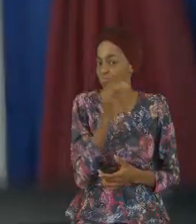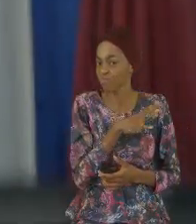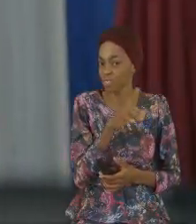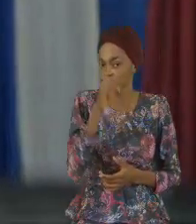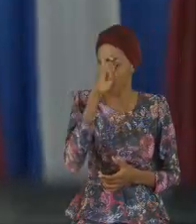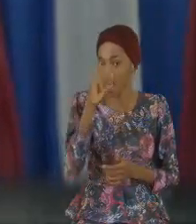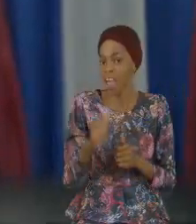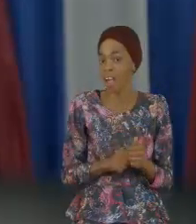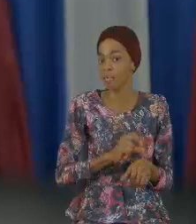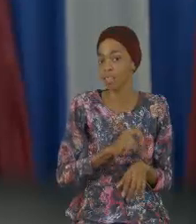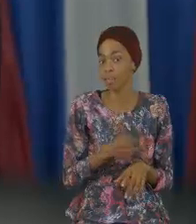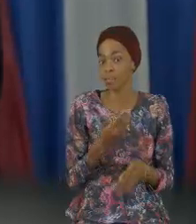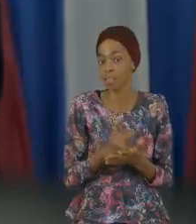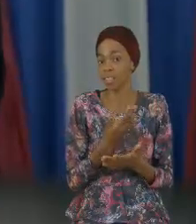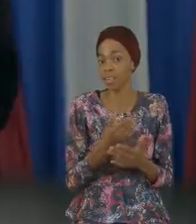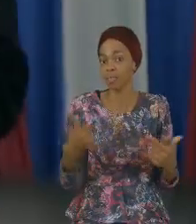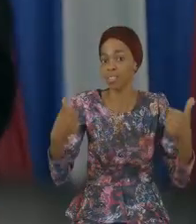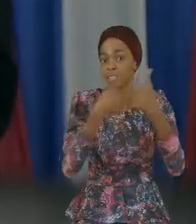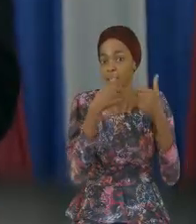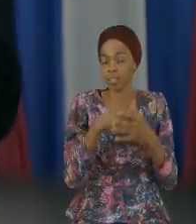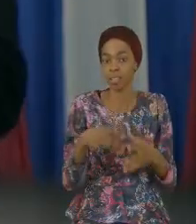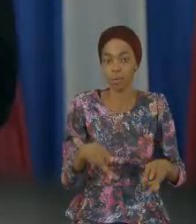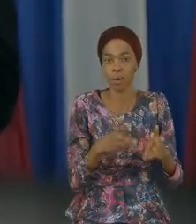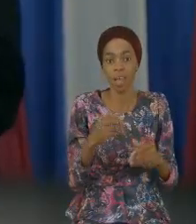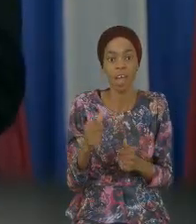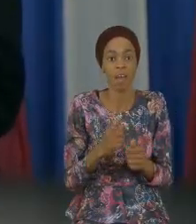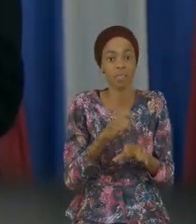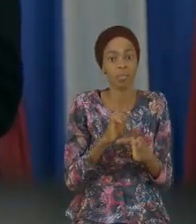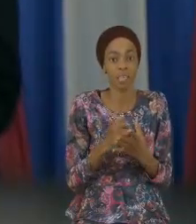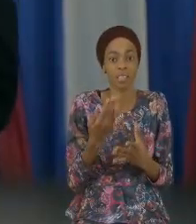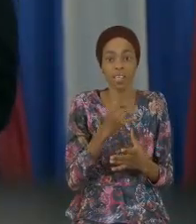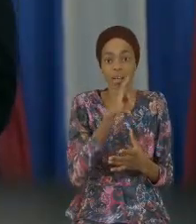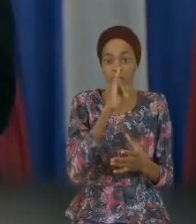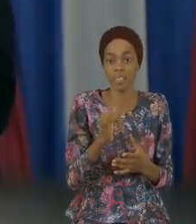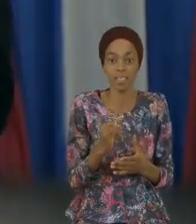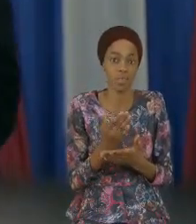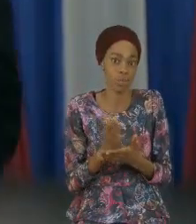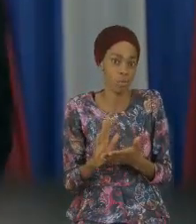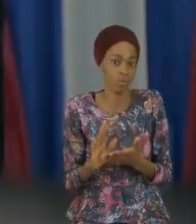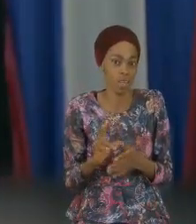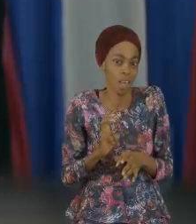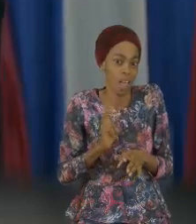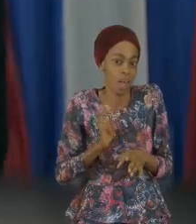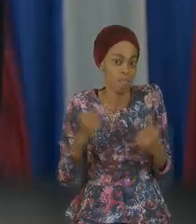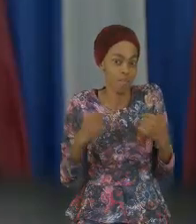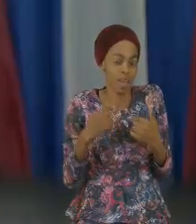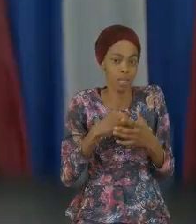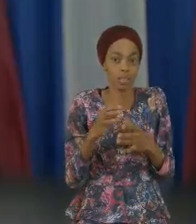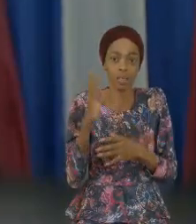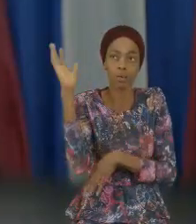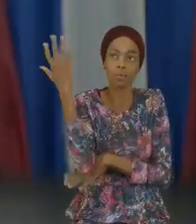time there's a challenge in the way, every time there is some discomfort in the wilderness,